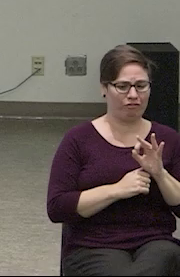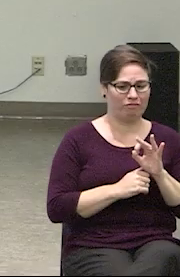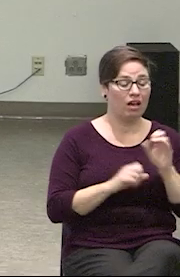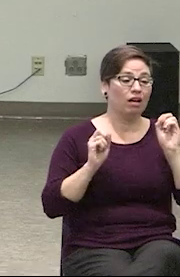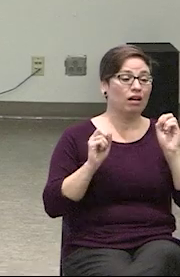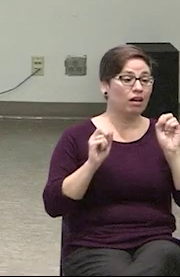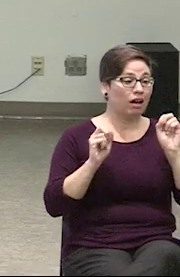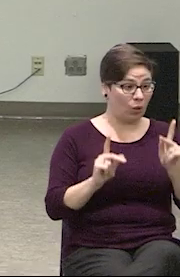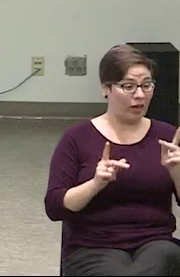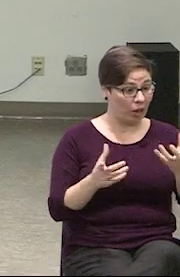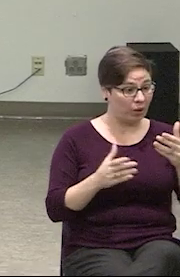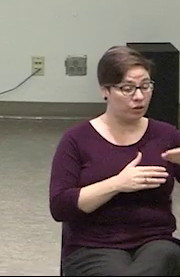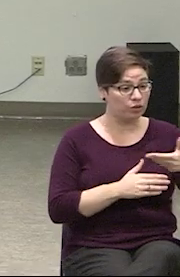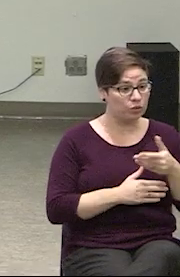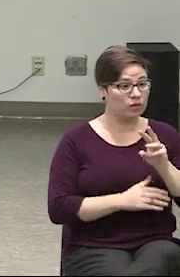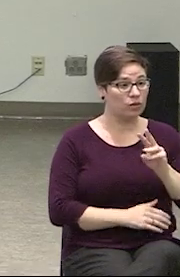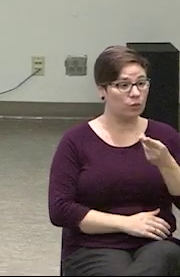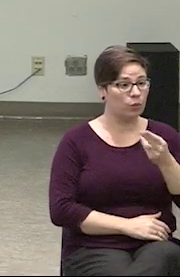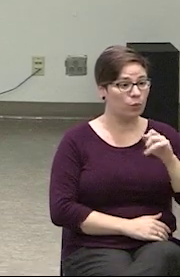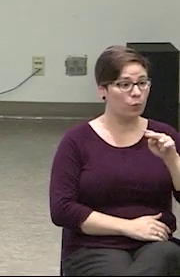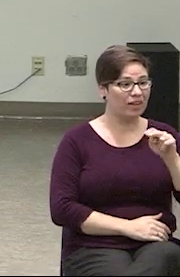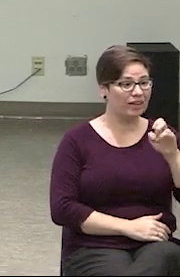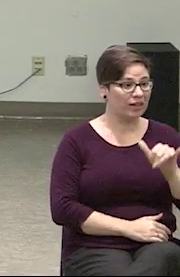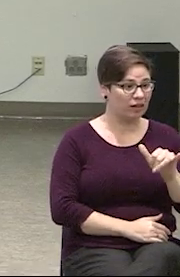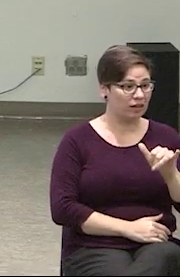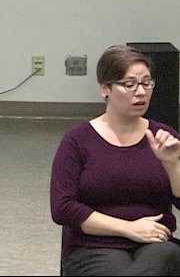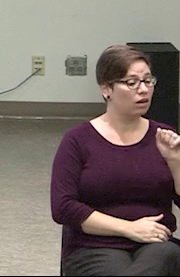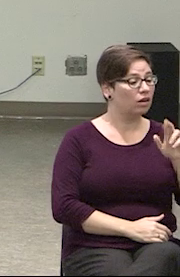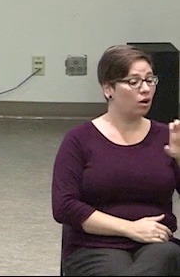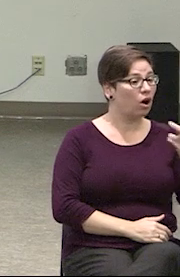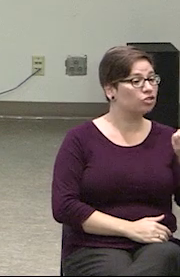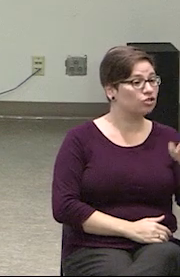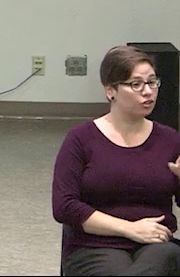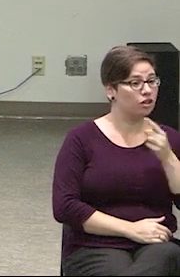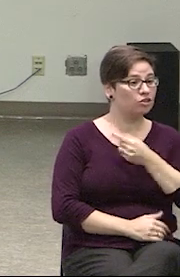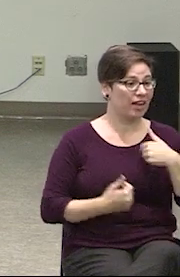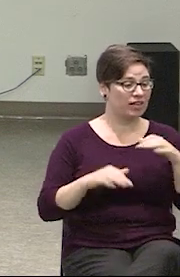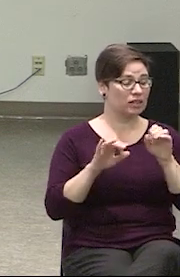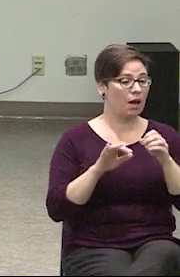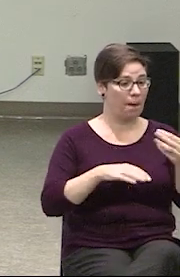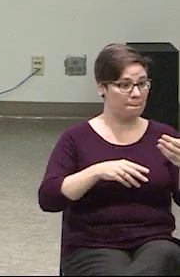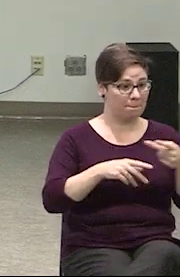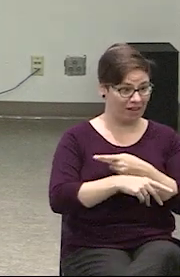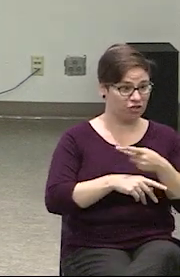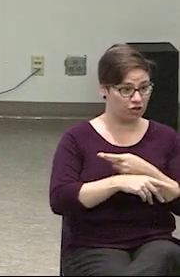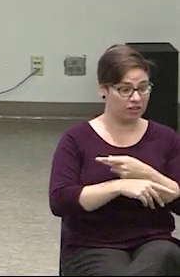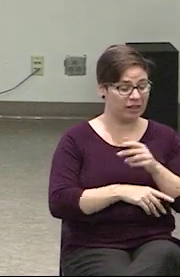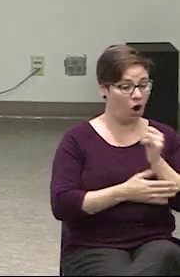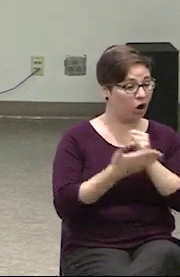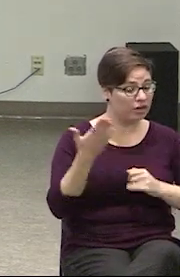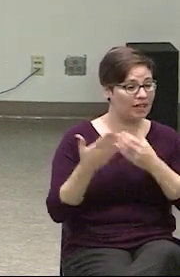All right, so I would like to introduce Whitney Archer. She holds a Master's in Arts in Women, Gender, and